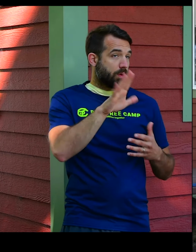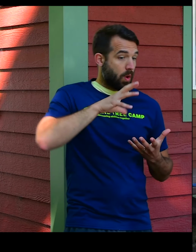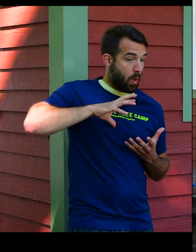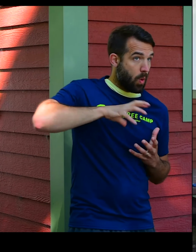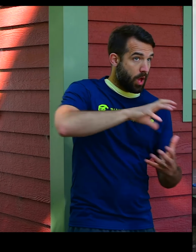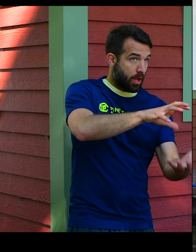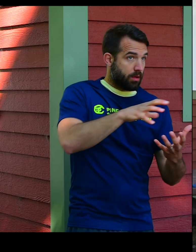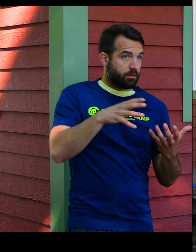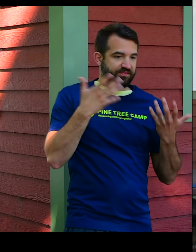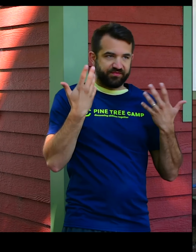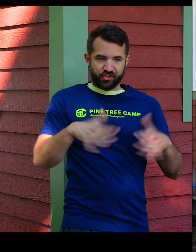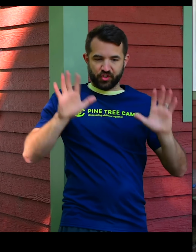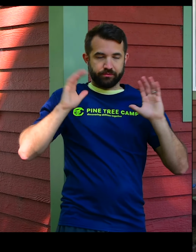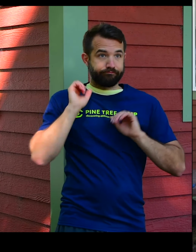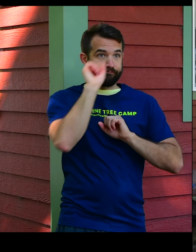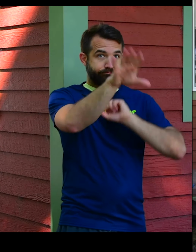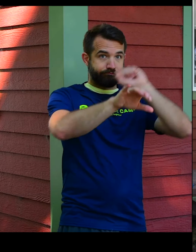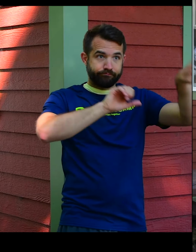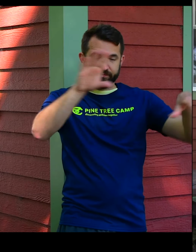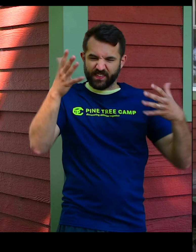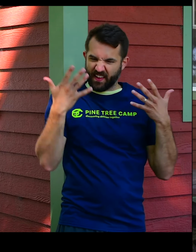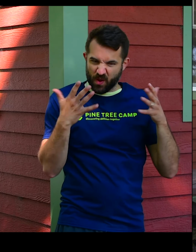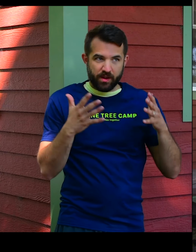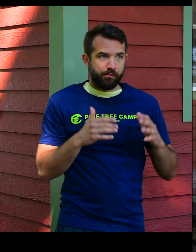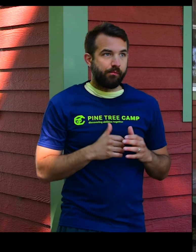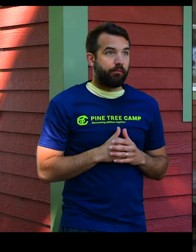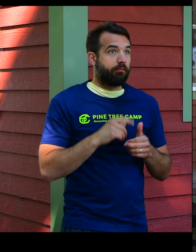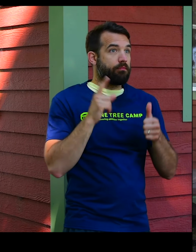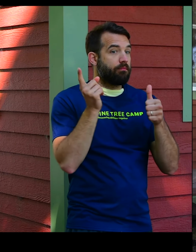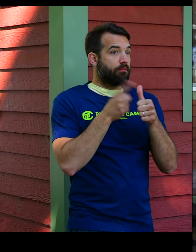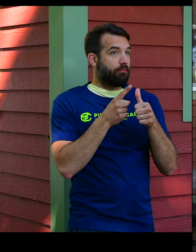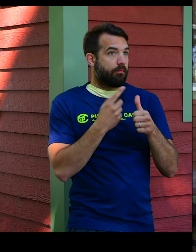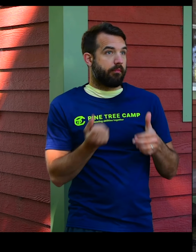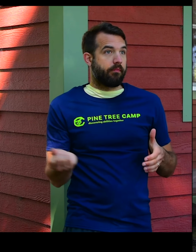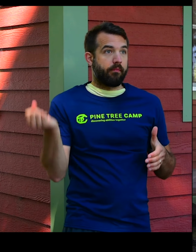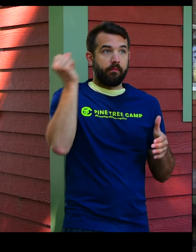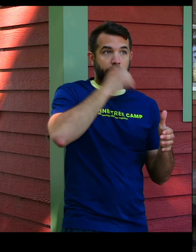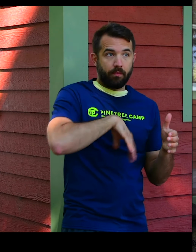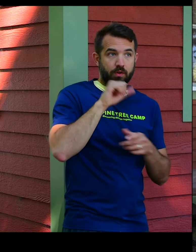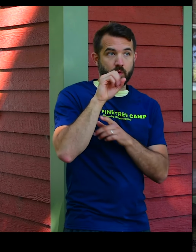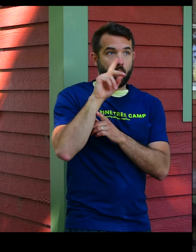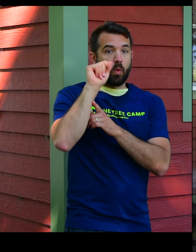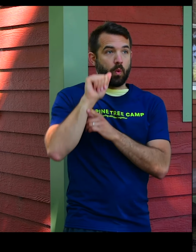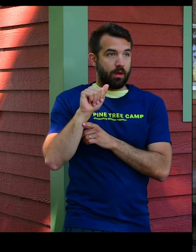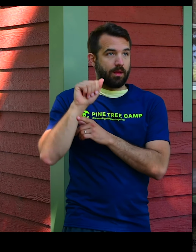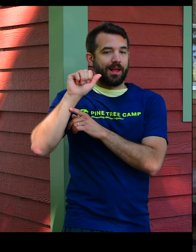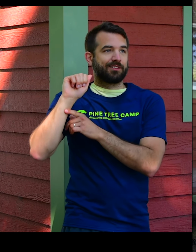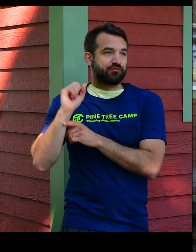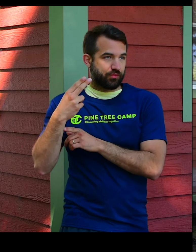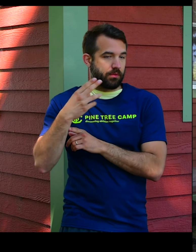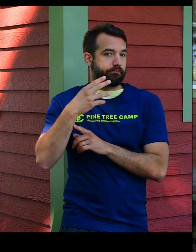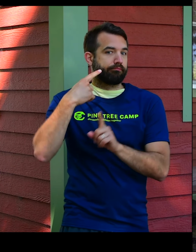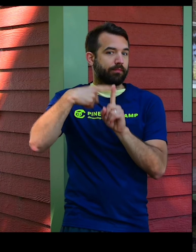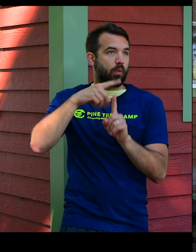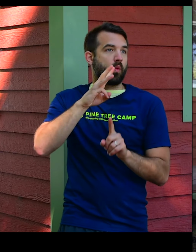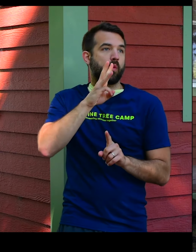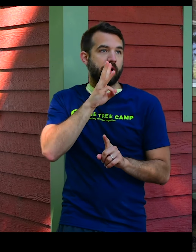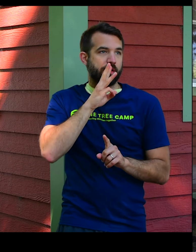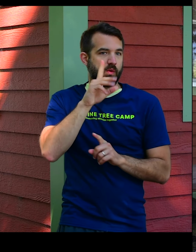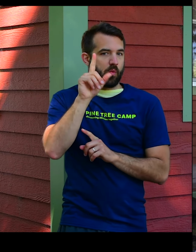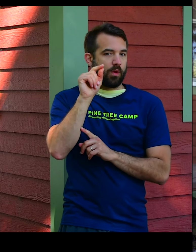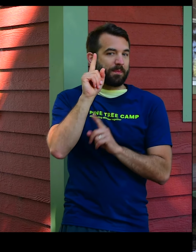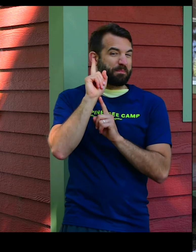shirt. The next step is you're going to want to soak the shirt in soda ash and water for 20 minutes. Once it's soaked